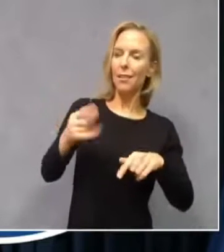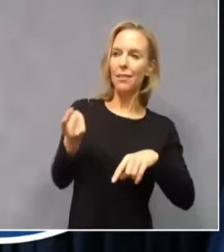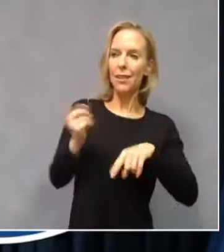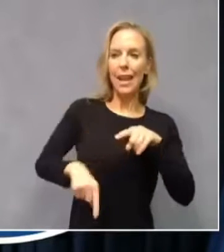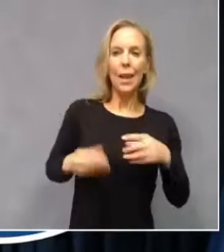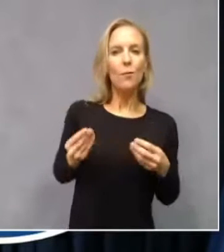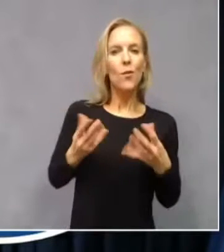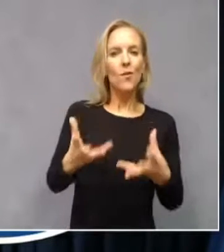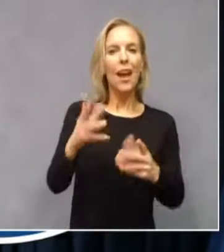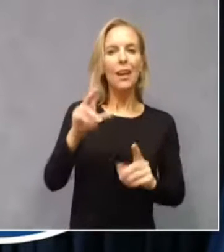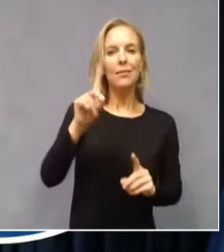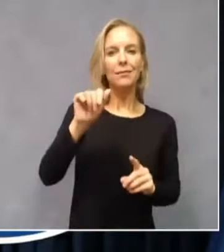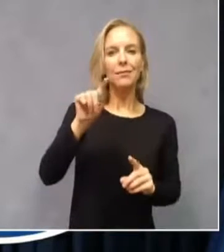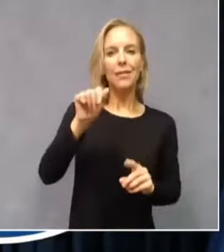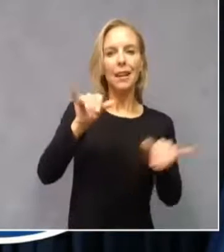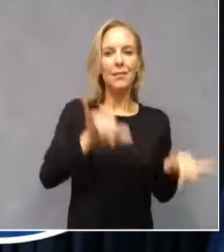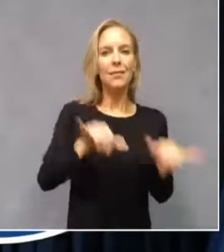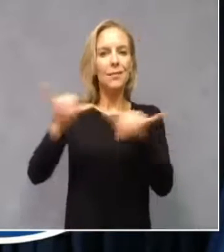like this?